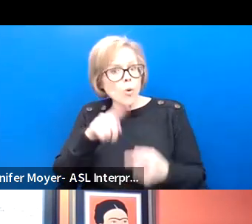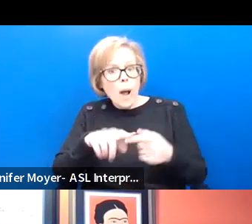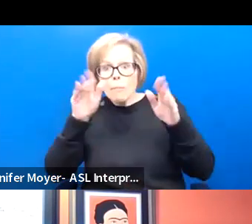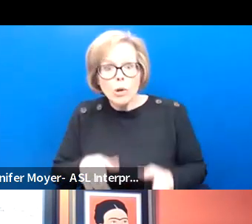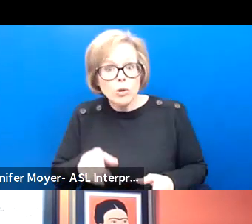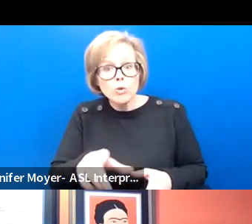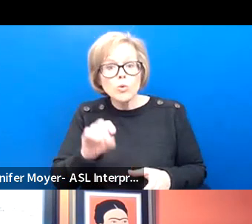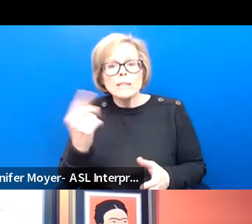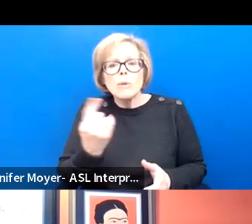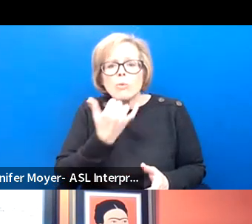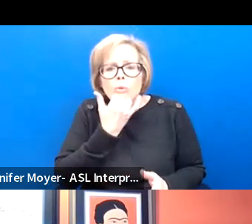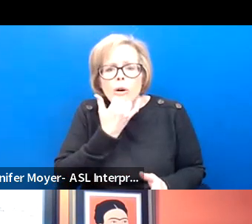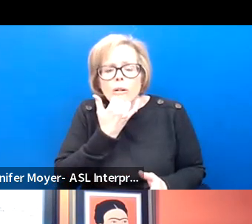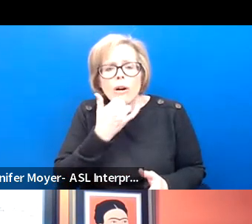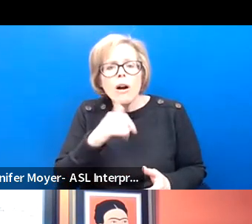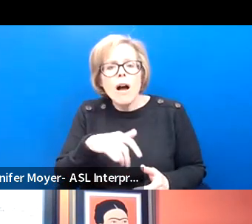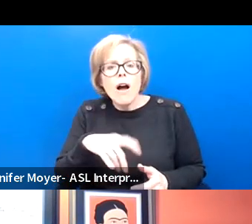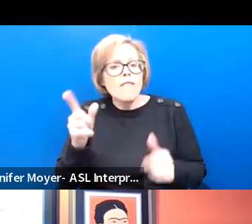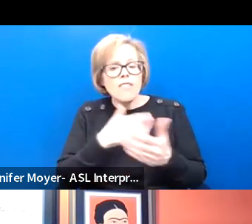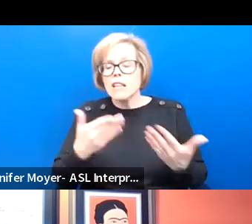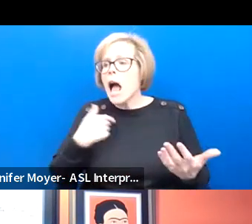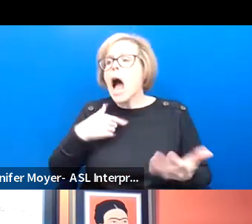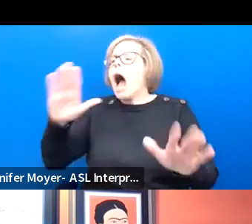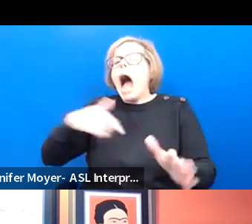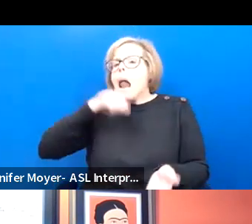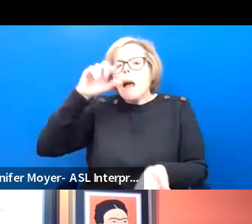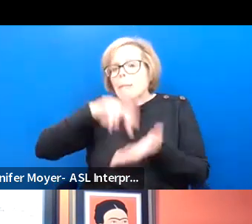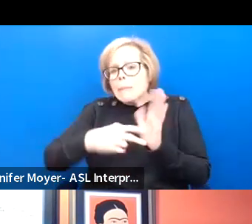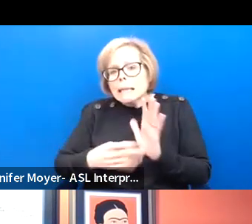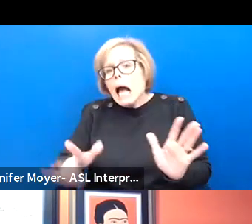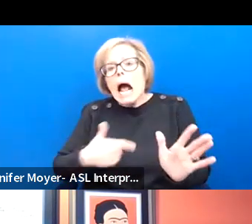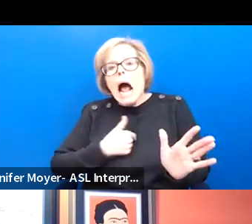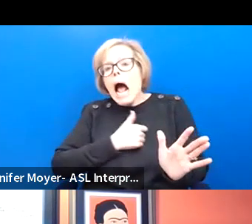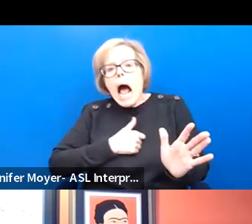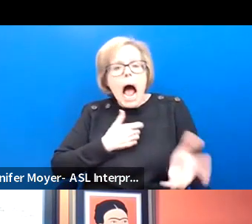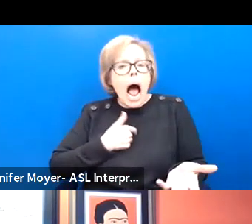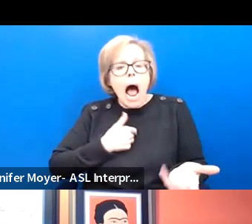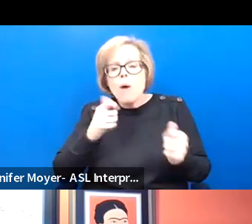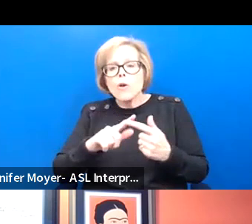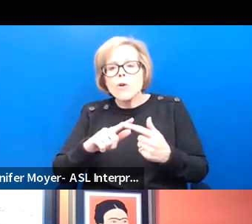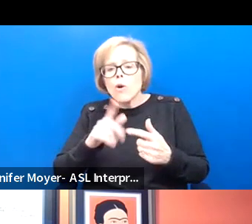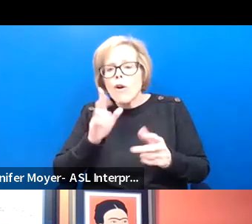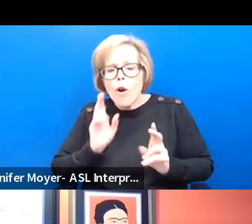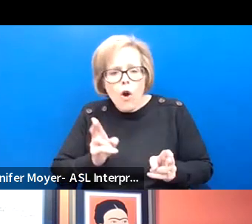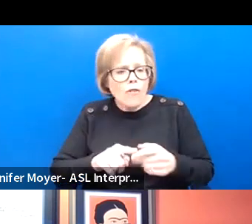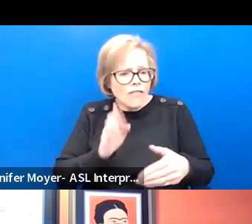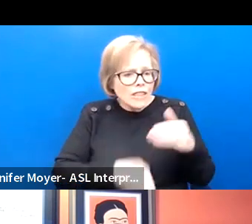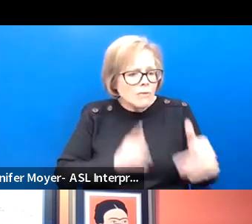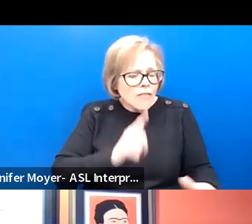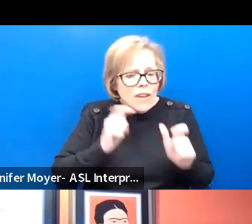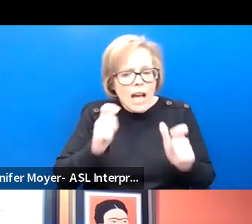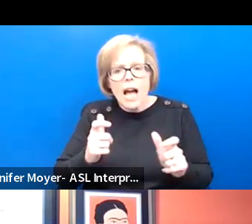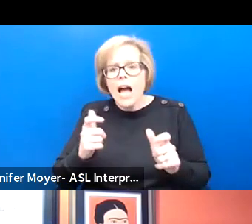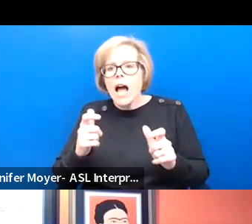wrong. And the first thing that people say was, I didn't mean to, I was just trying to finish the visit quickly. The